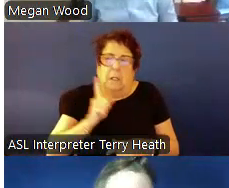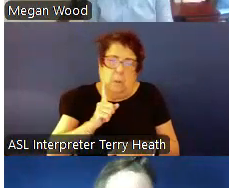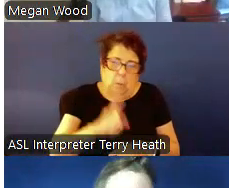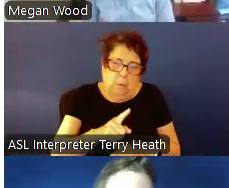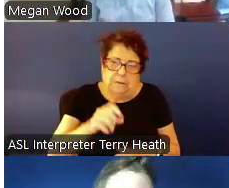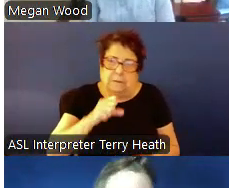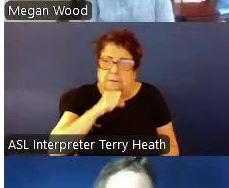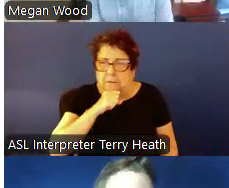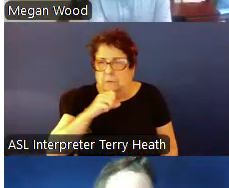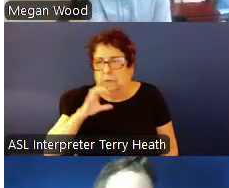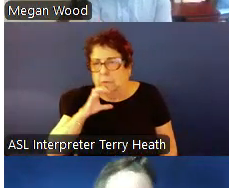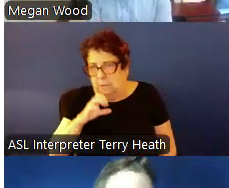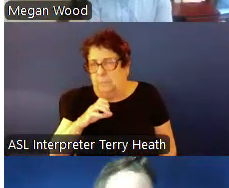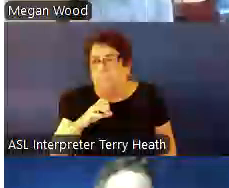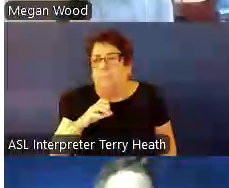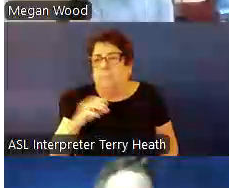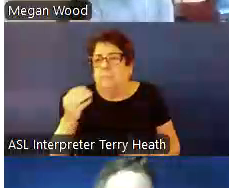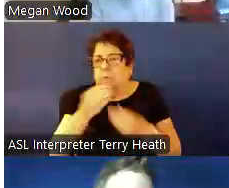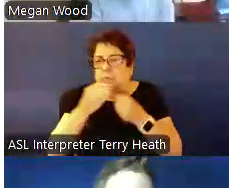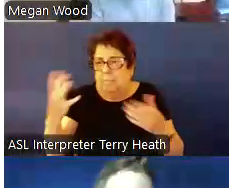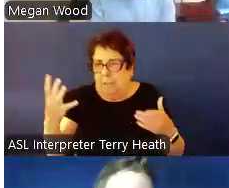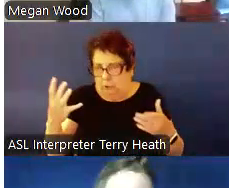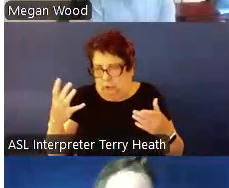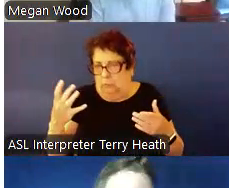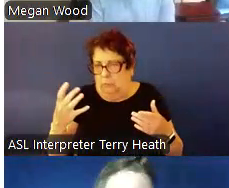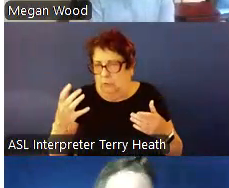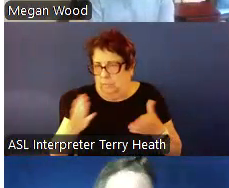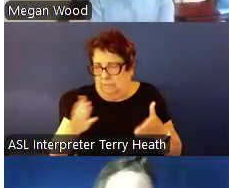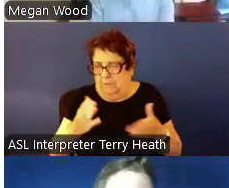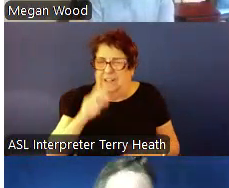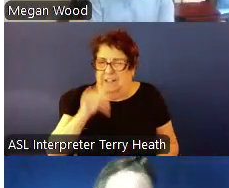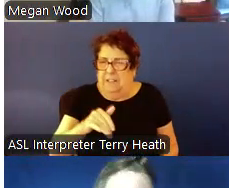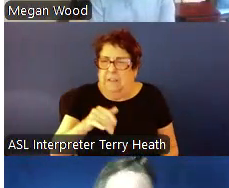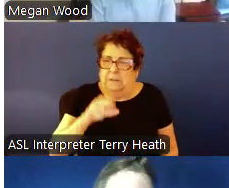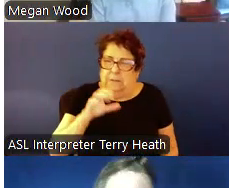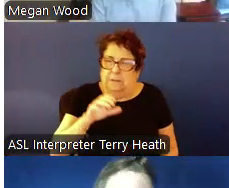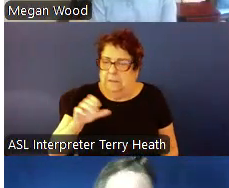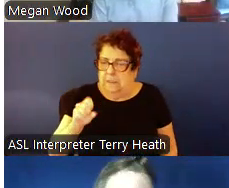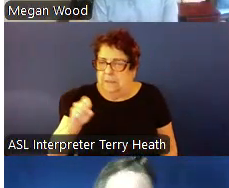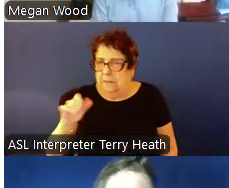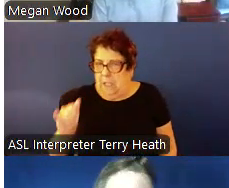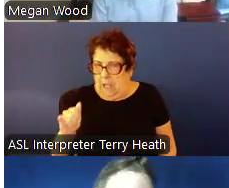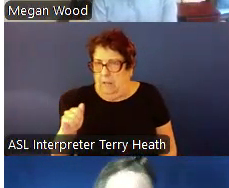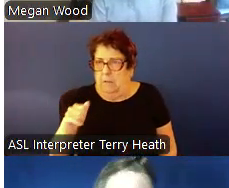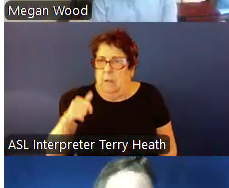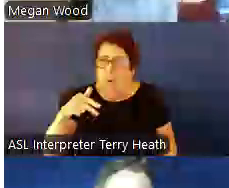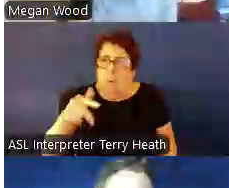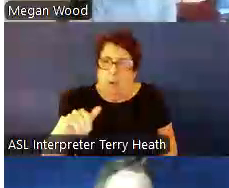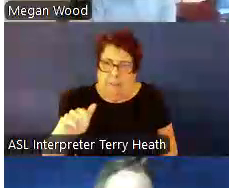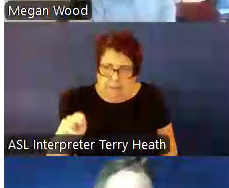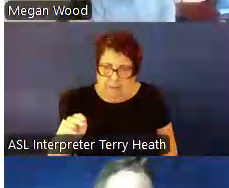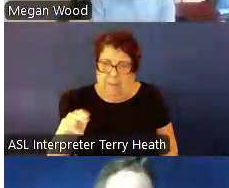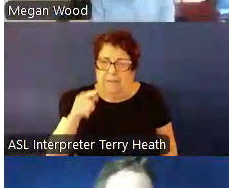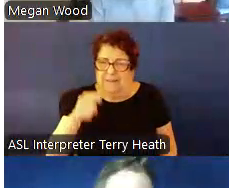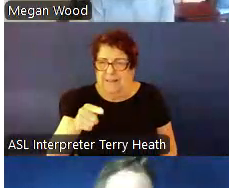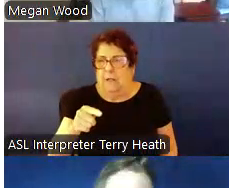which is the CCSI walk-in desk at the Housing Authority, to get his public benefits issues worked out and to apply